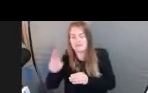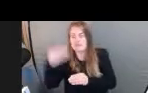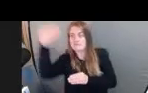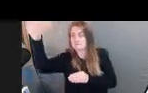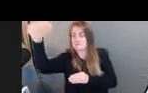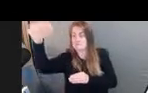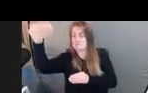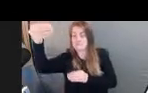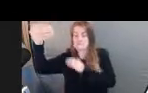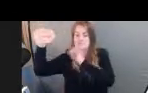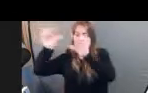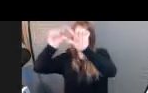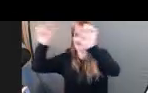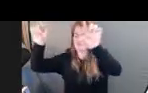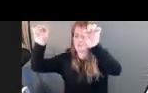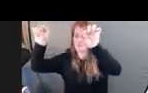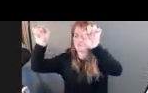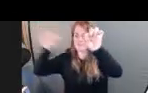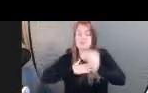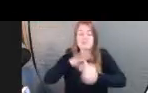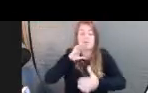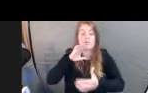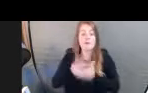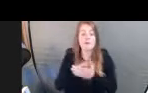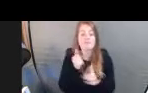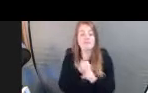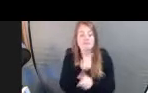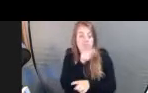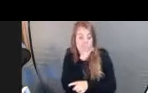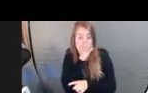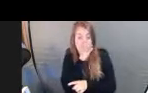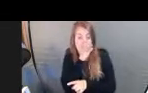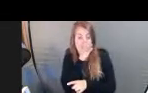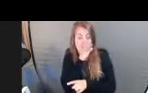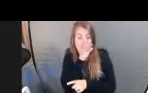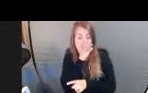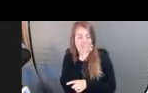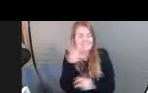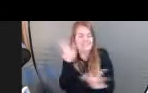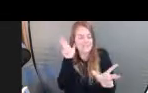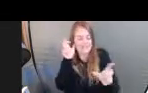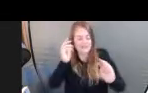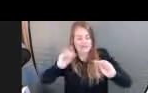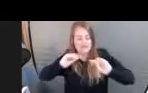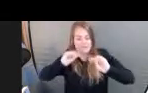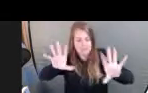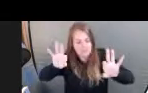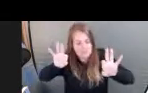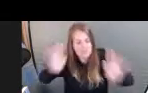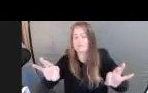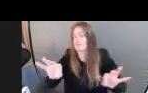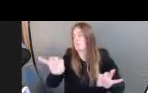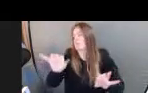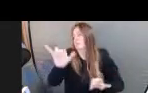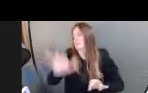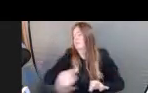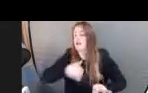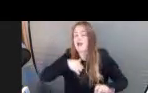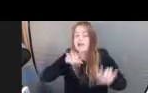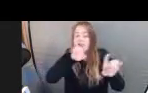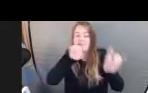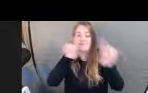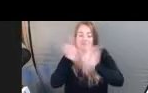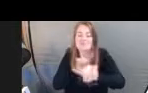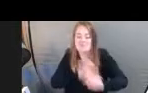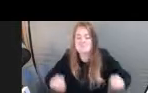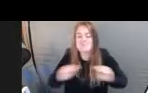side of the plexiglass. And when my wife was communicating with this person over the mic and she could hear them clear as day, she said to me, I ordered so much more